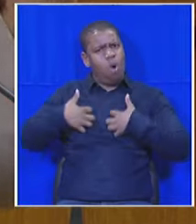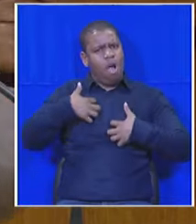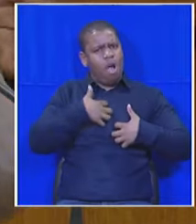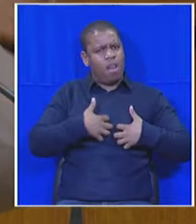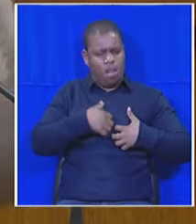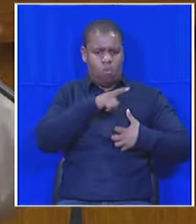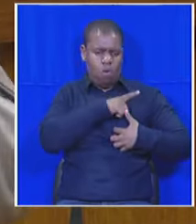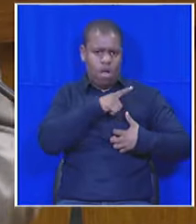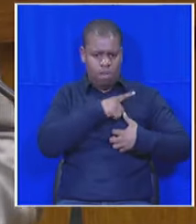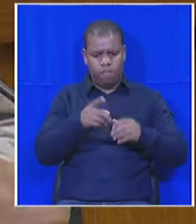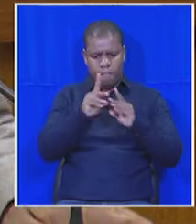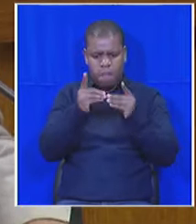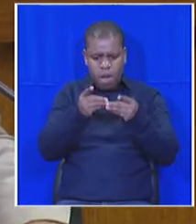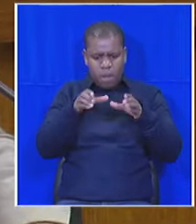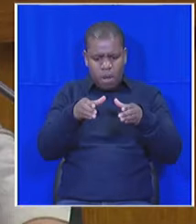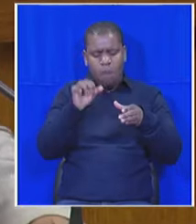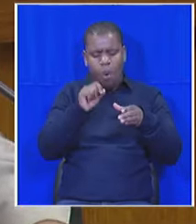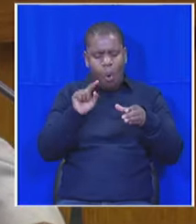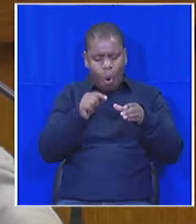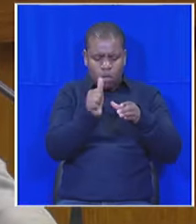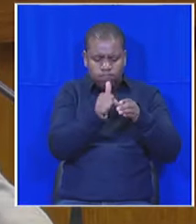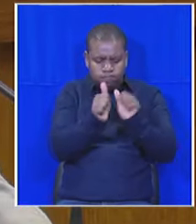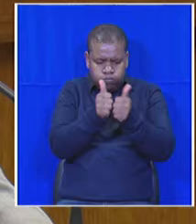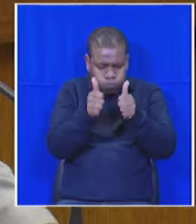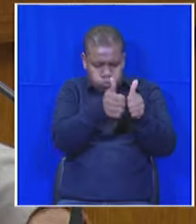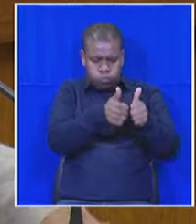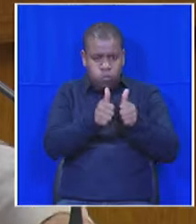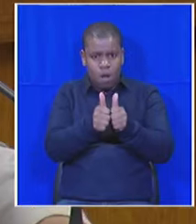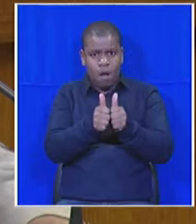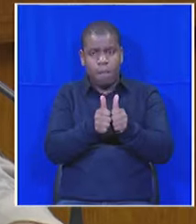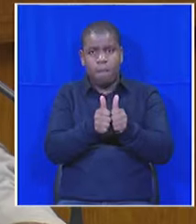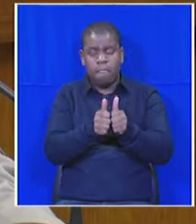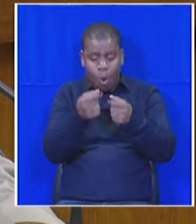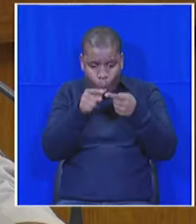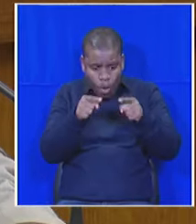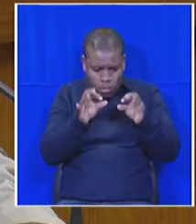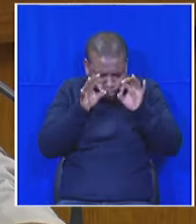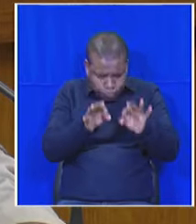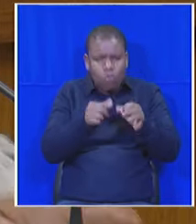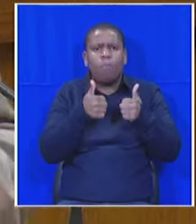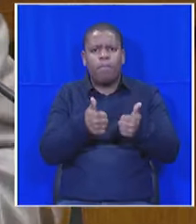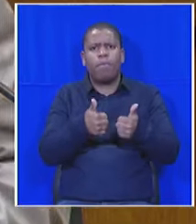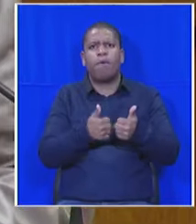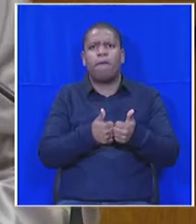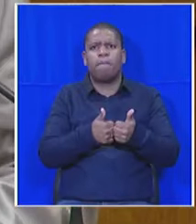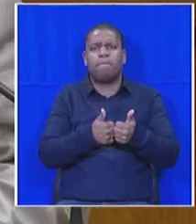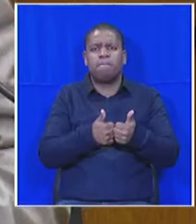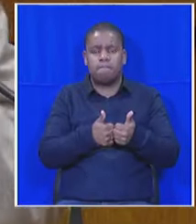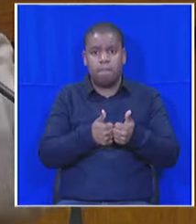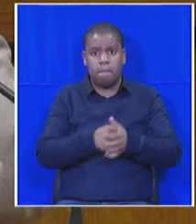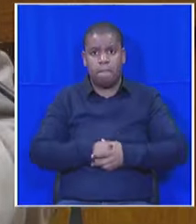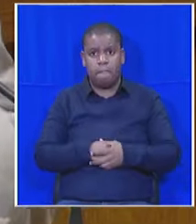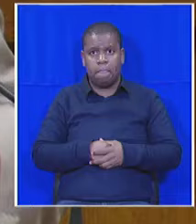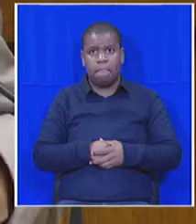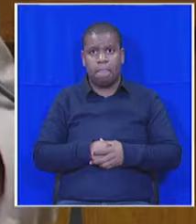the department and its entities had received unqualified audit reports.